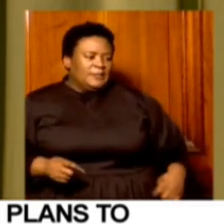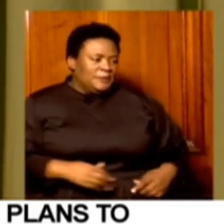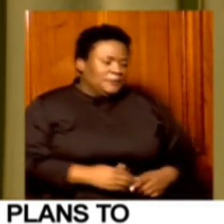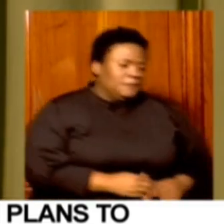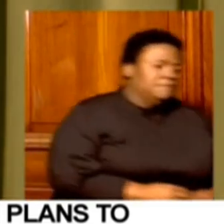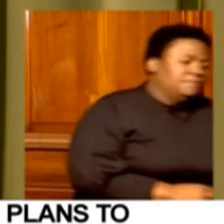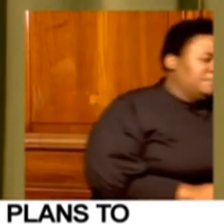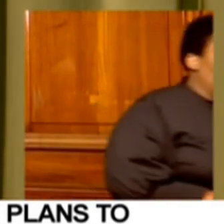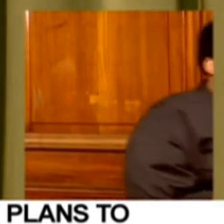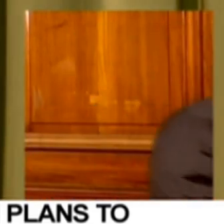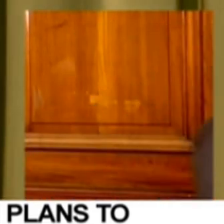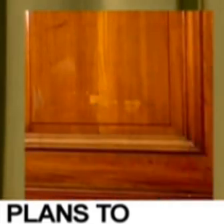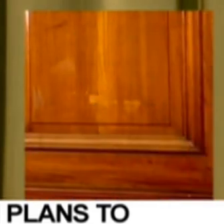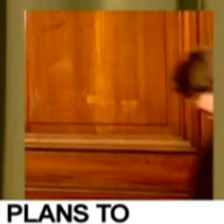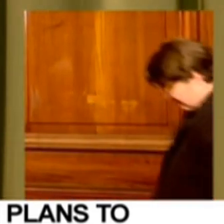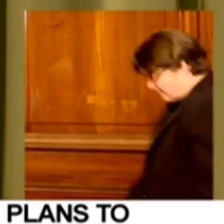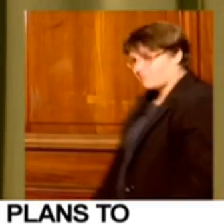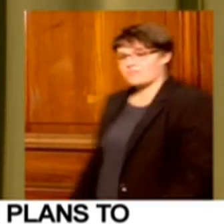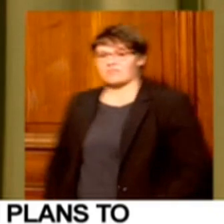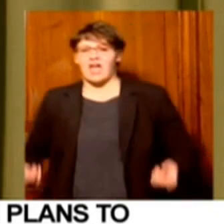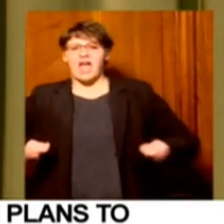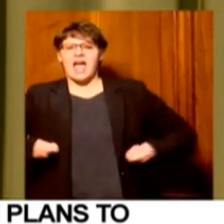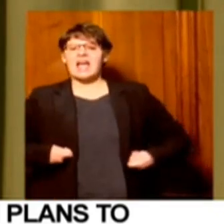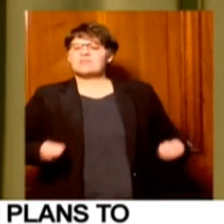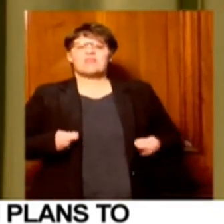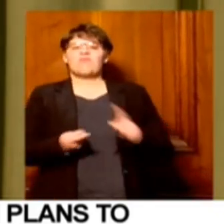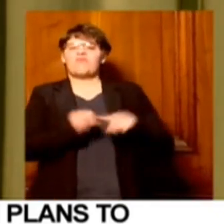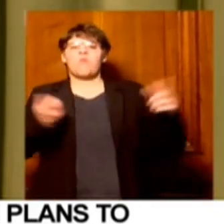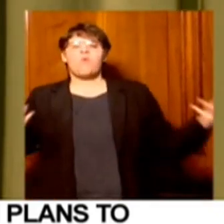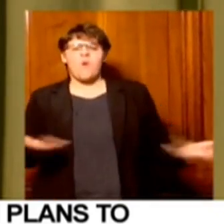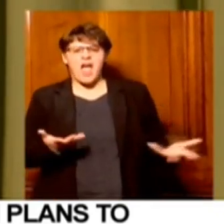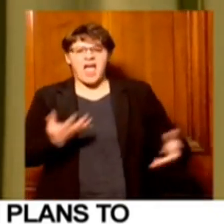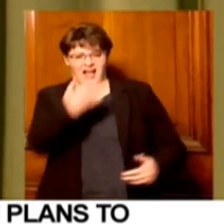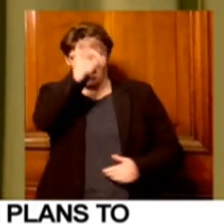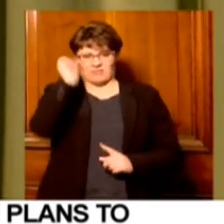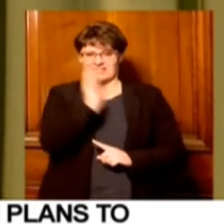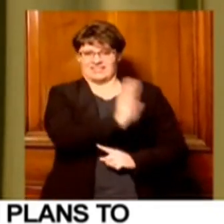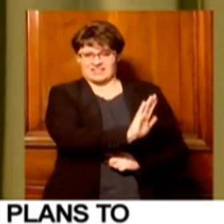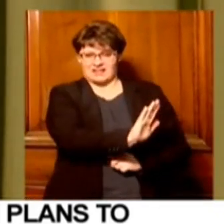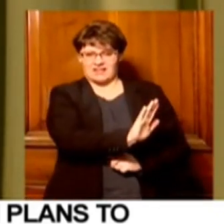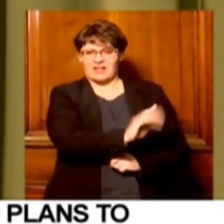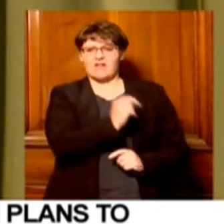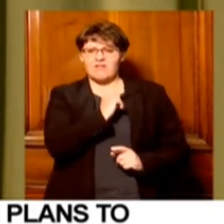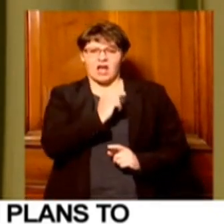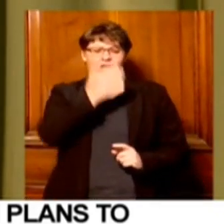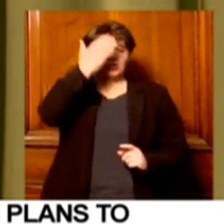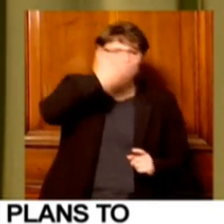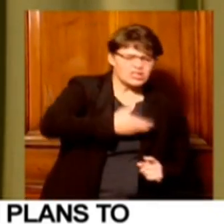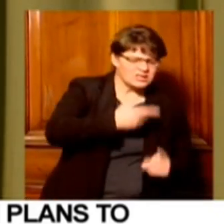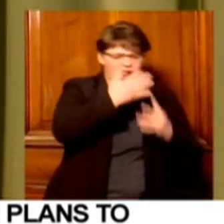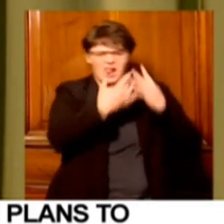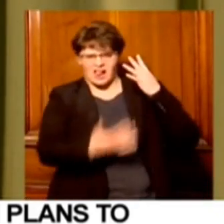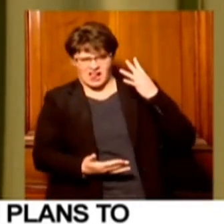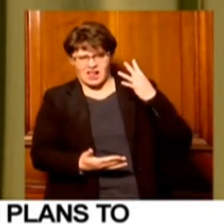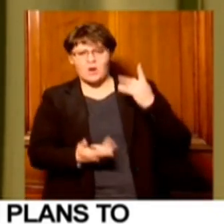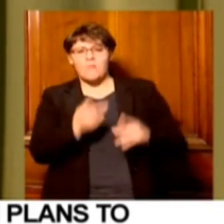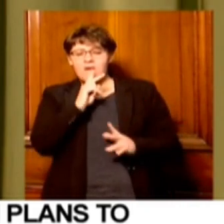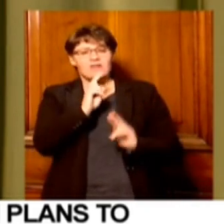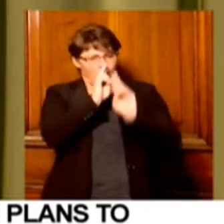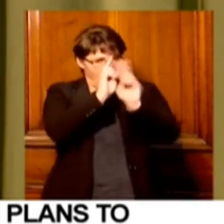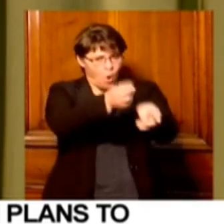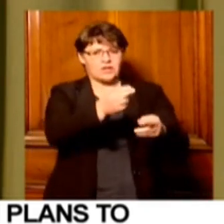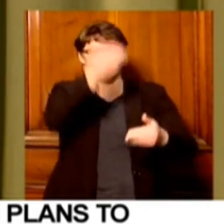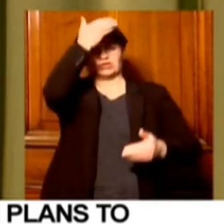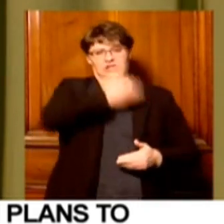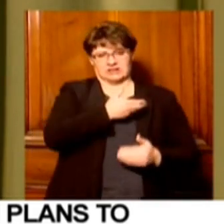The expenses are going to come from government. You hear us talking about shield and all of that. We've got to order shields now. We've